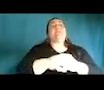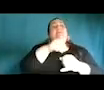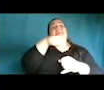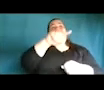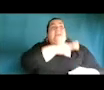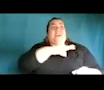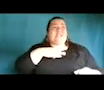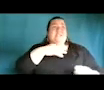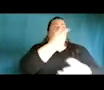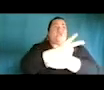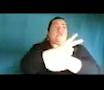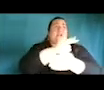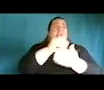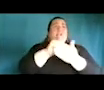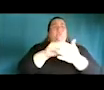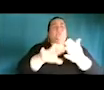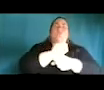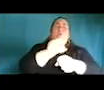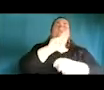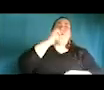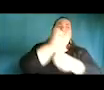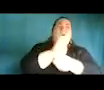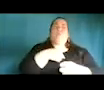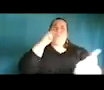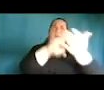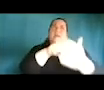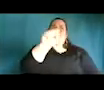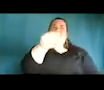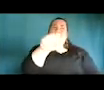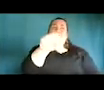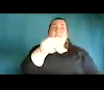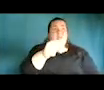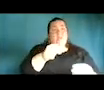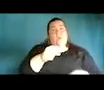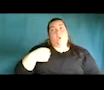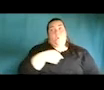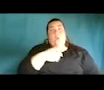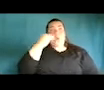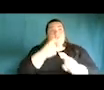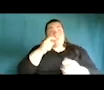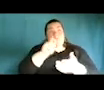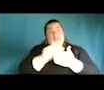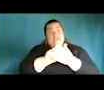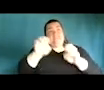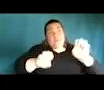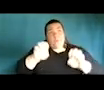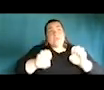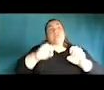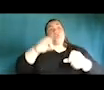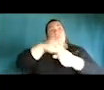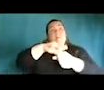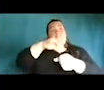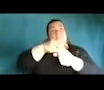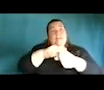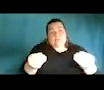noticeable. We see it not just when reading through written evaluations and nominations, but in how students navigate the